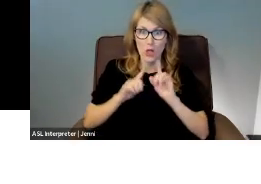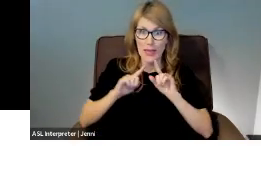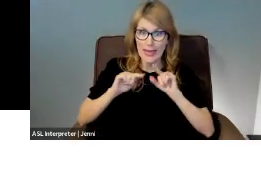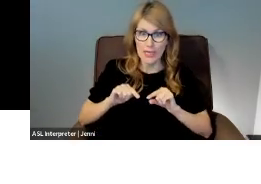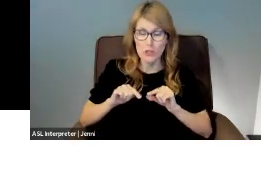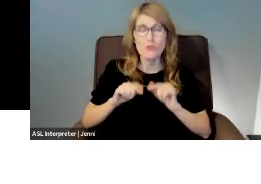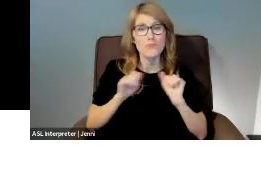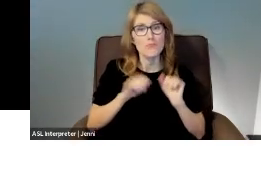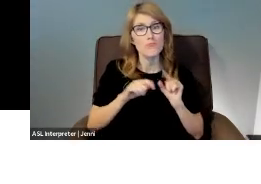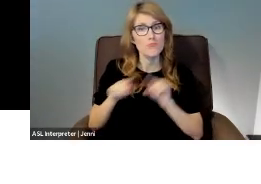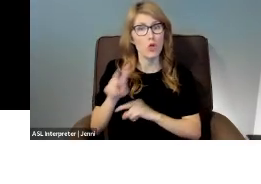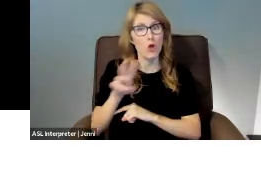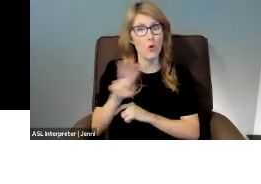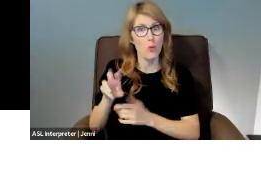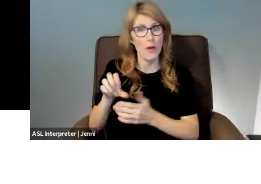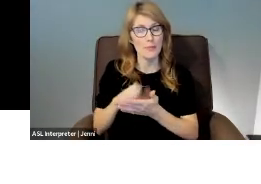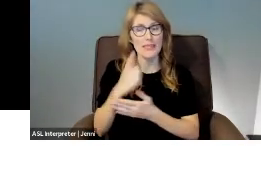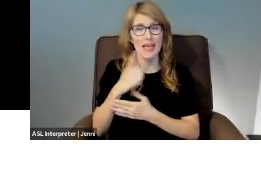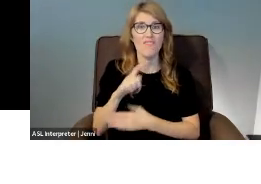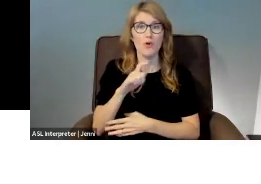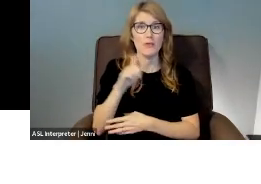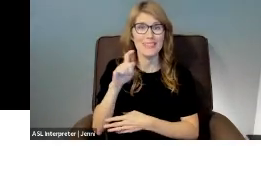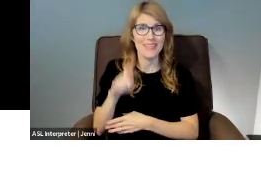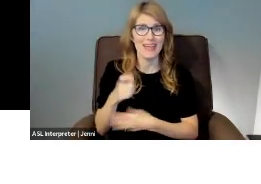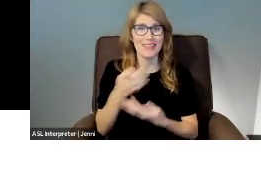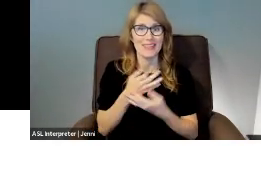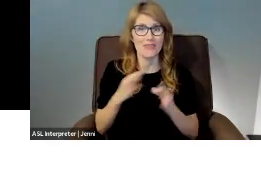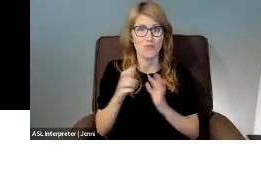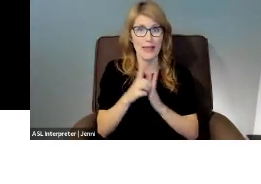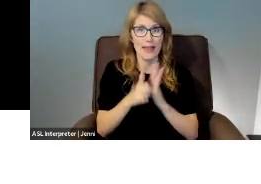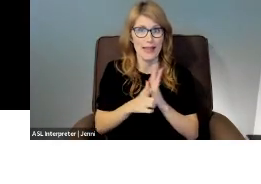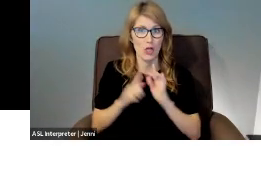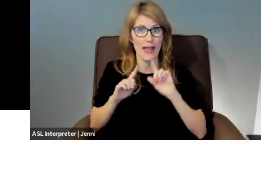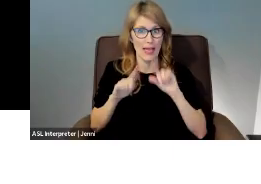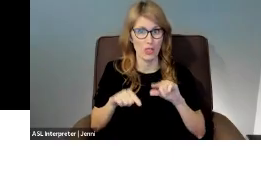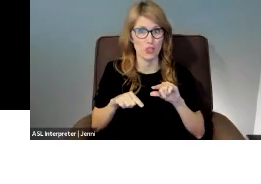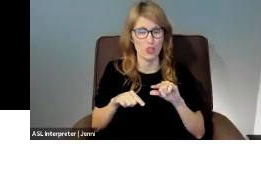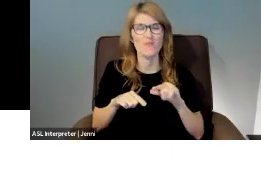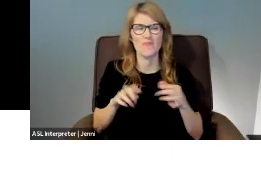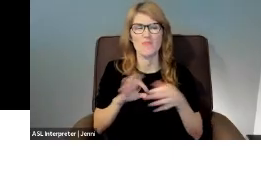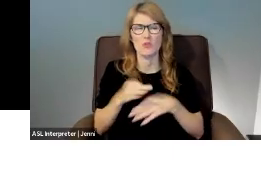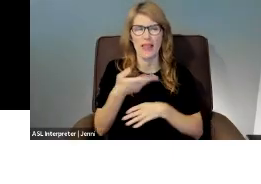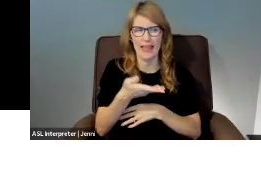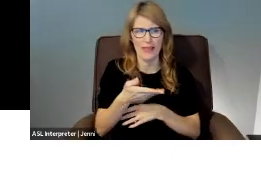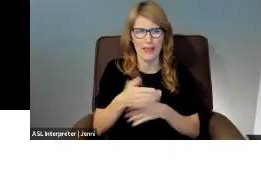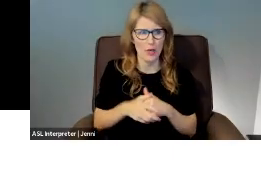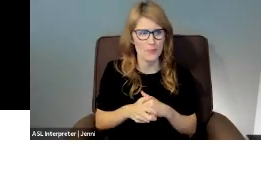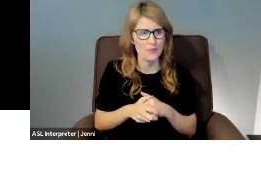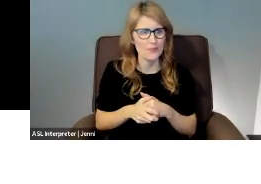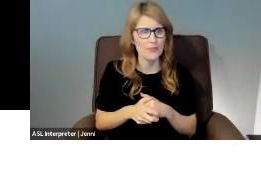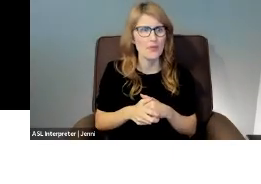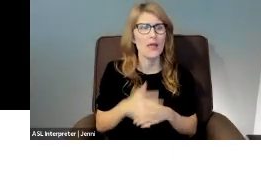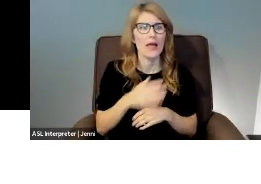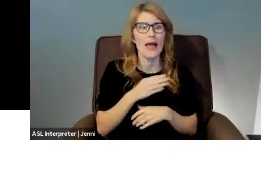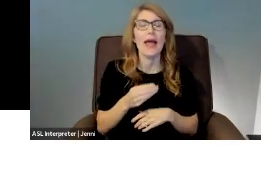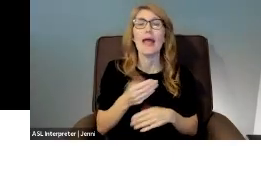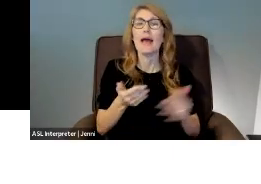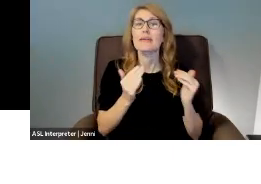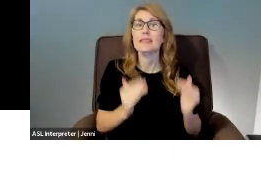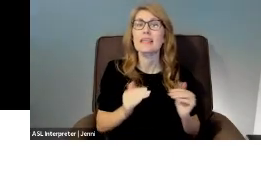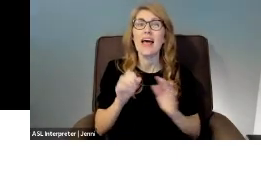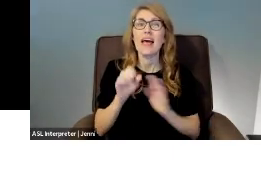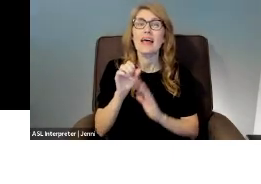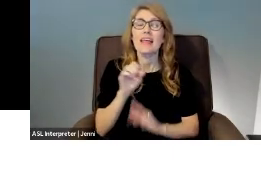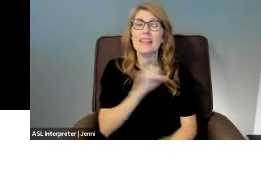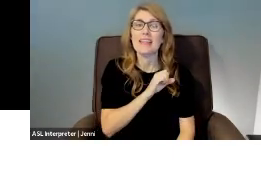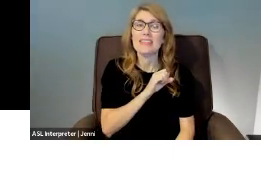the website for Texas Free Legal Answers, located below. And the State Bar of Texas Disaster